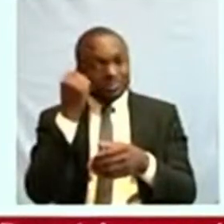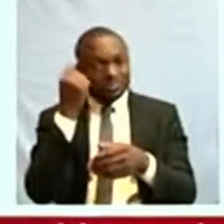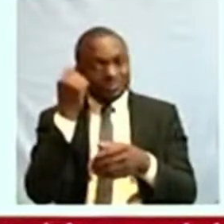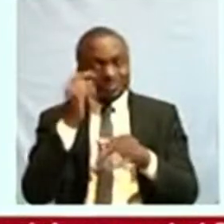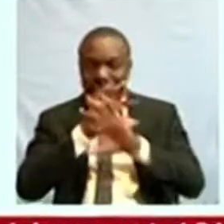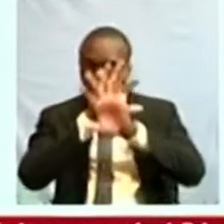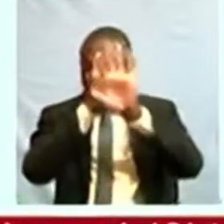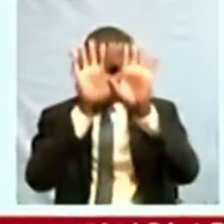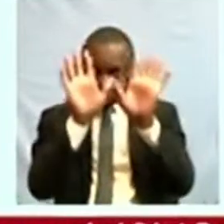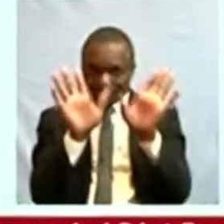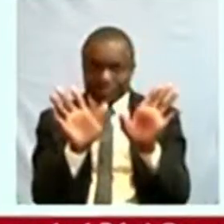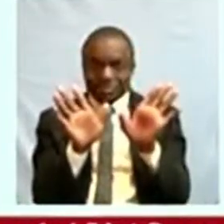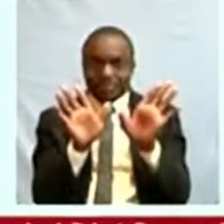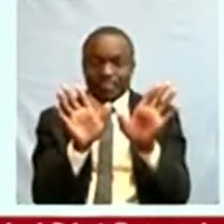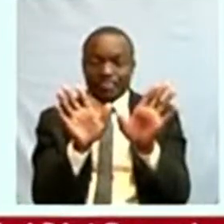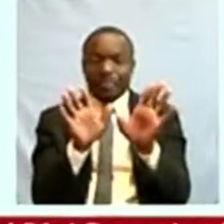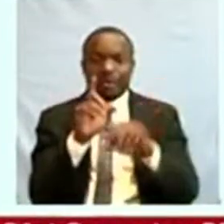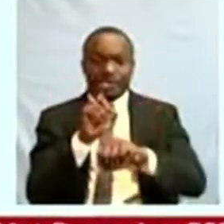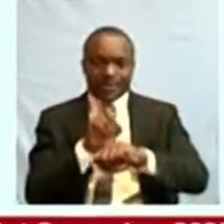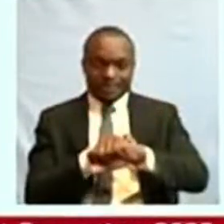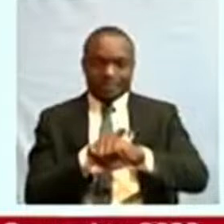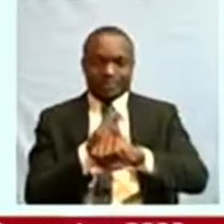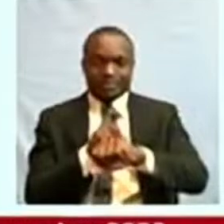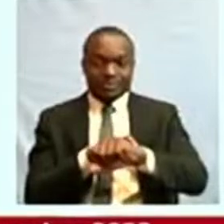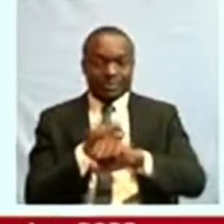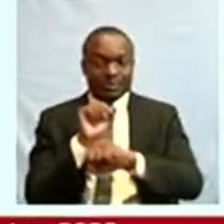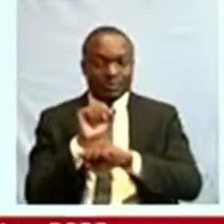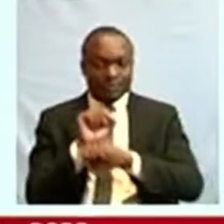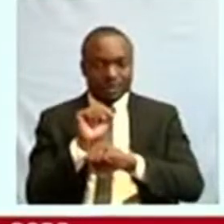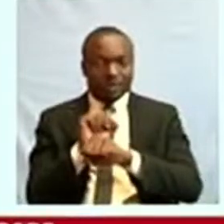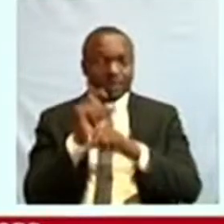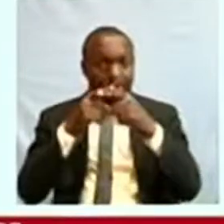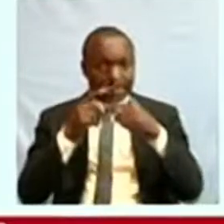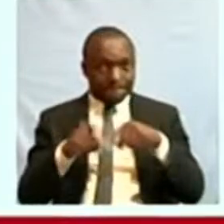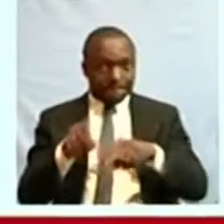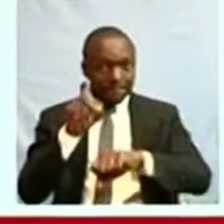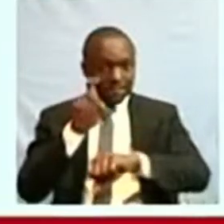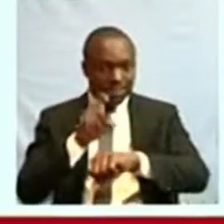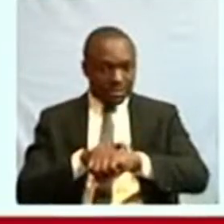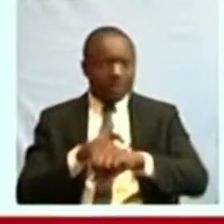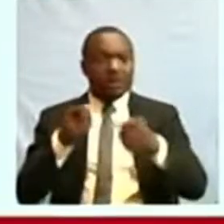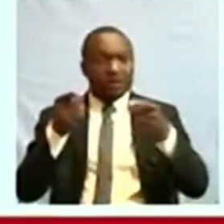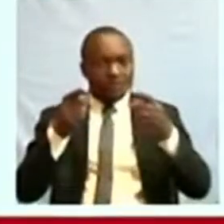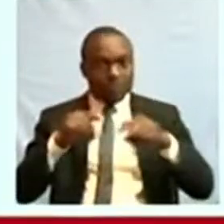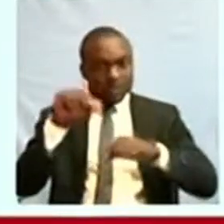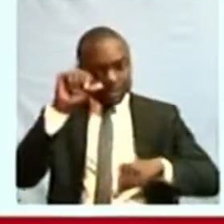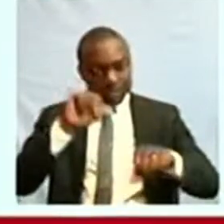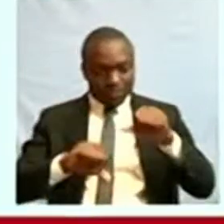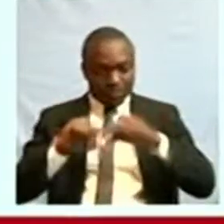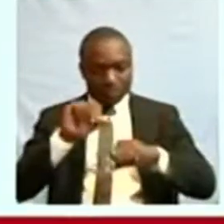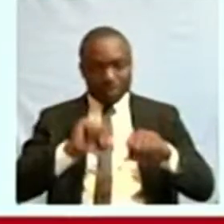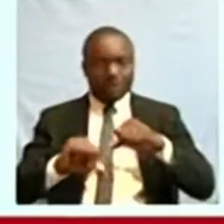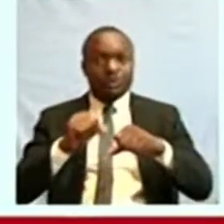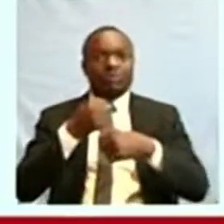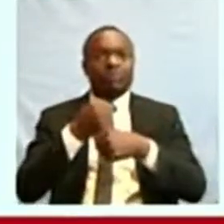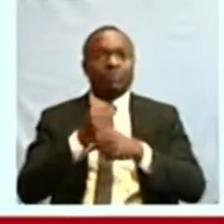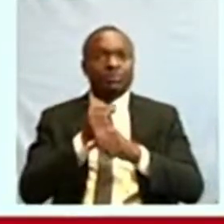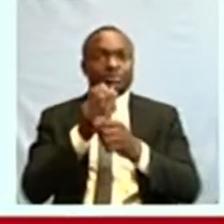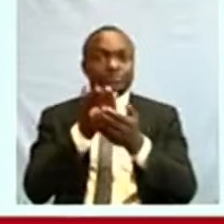our response is the timeline for the work being done and the timeline for when the audit was generated. I